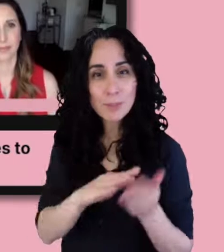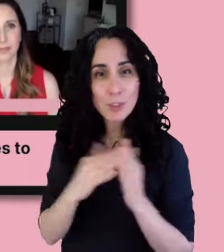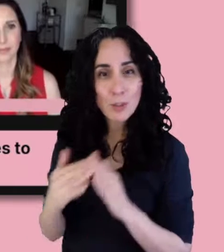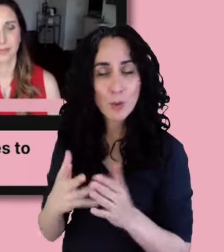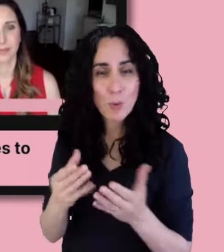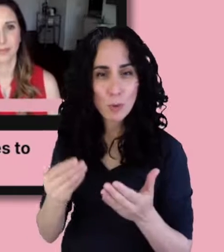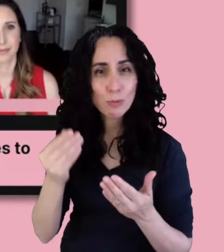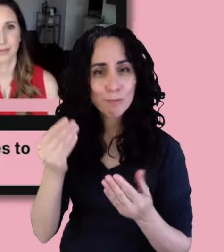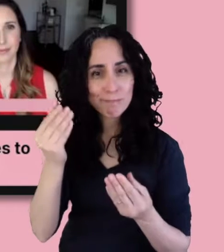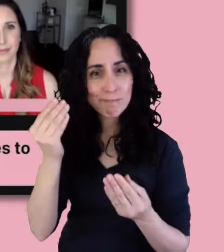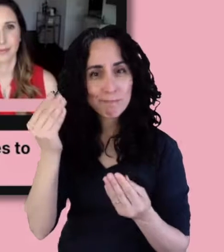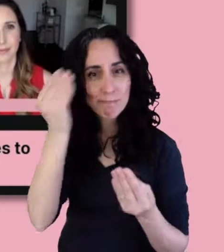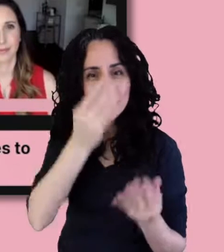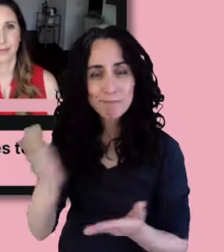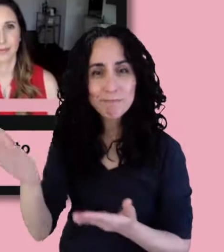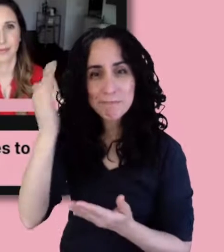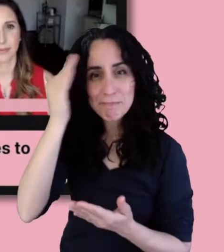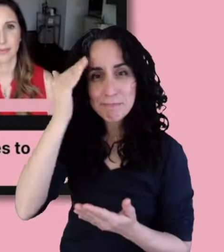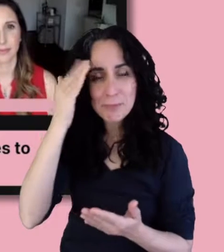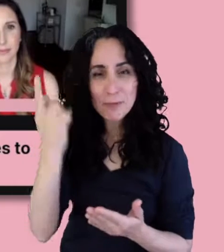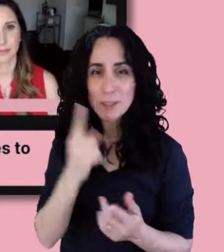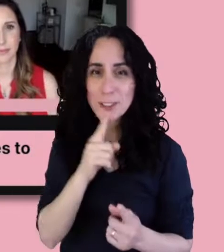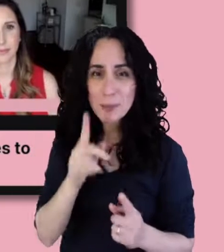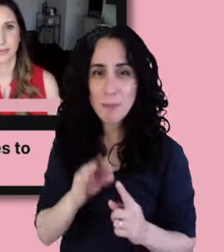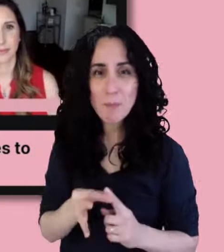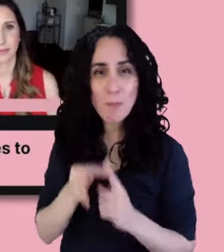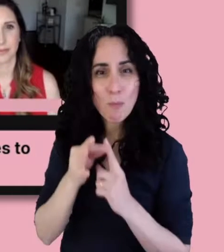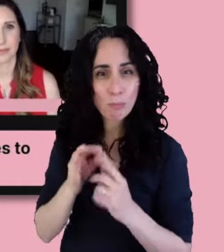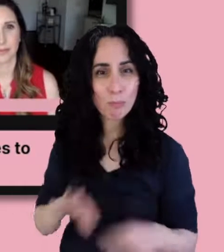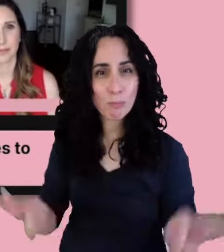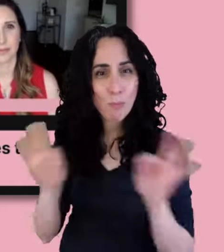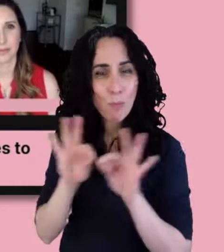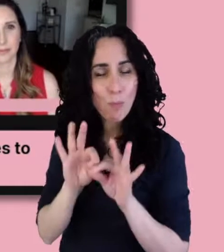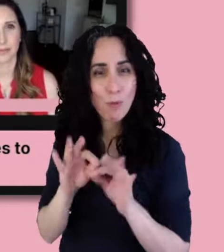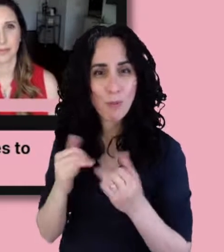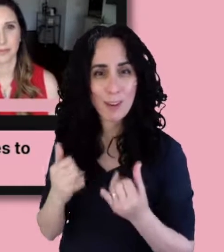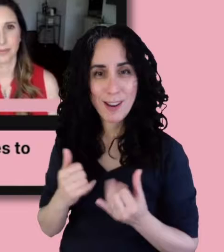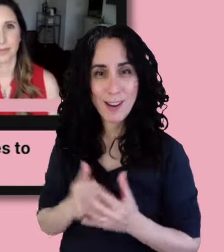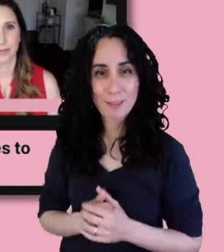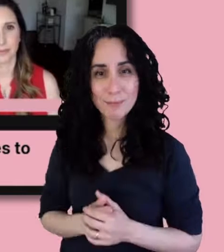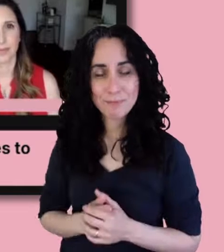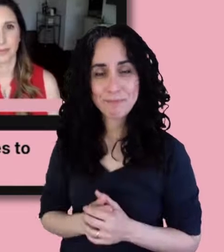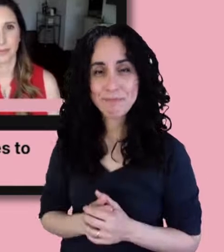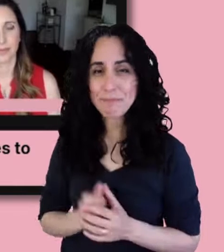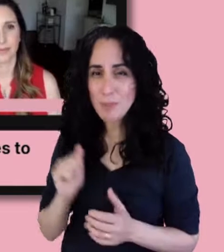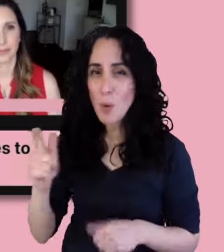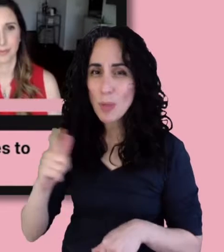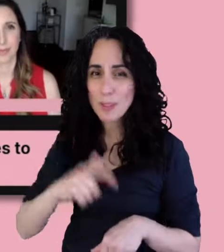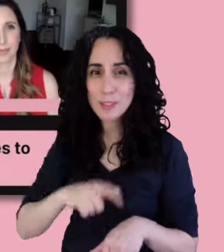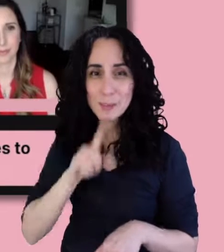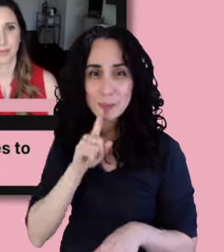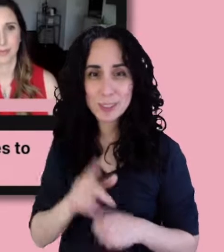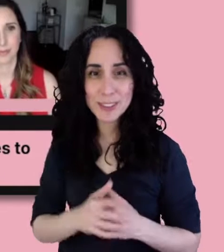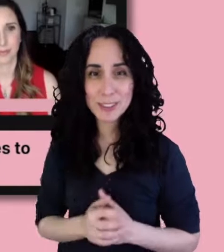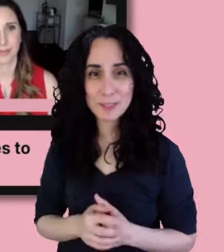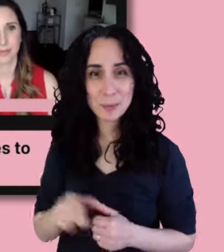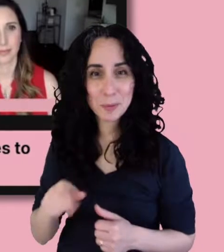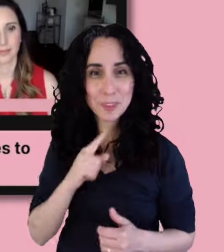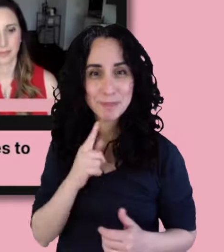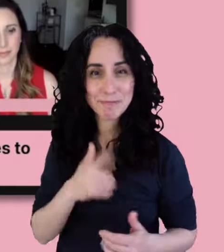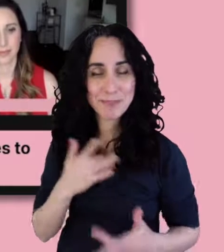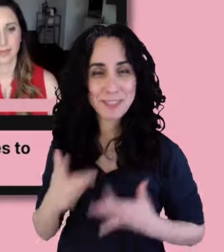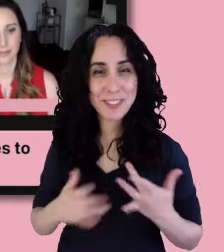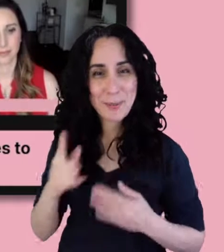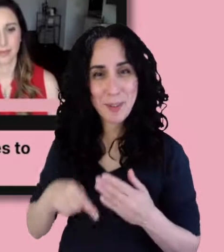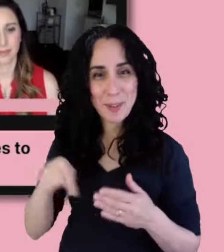we want to be aware of something that is extremely important during this time and always. So we're super happy about